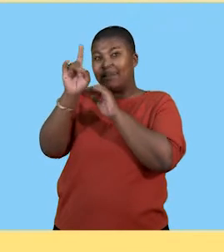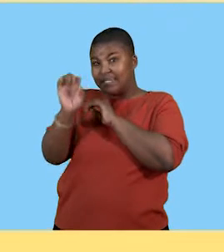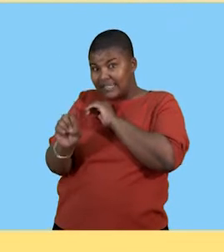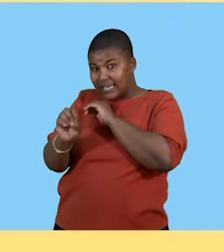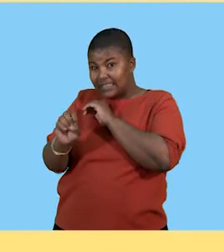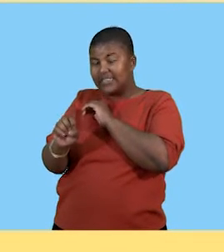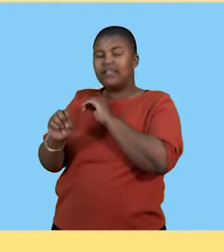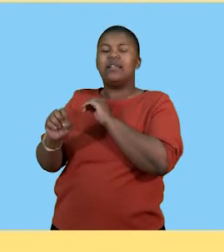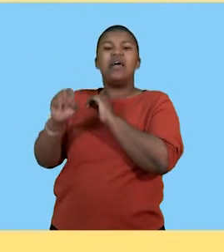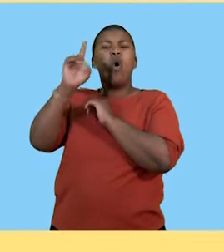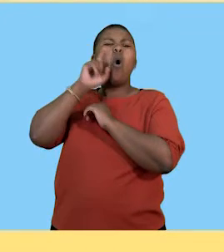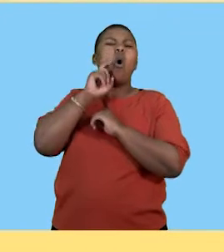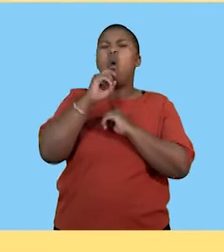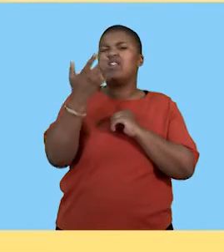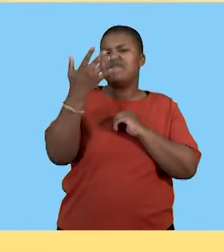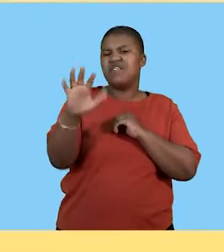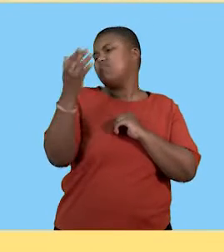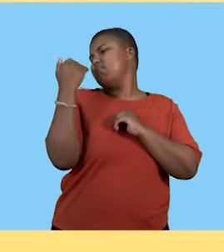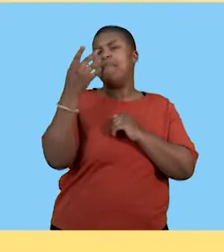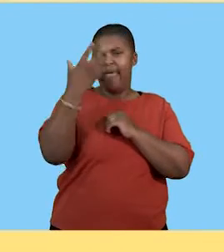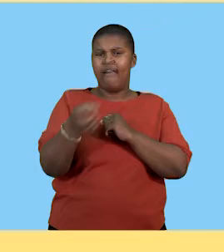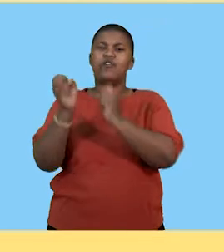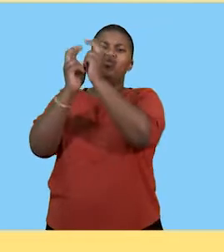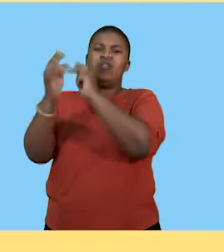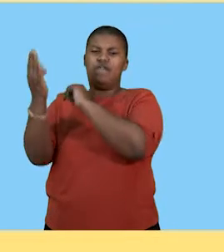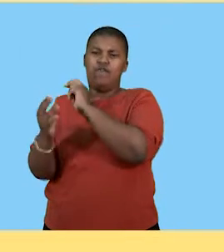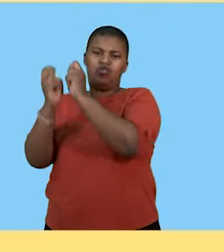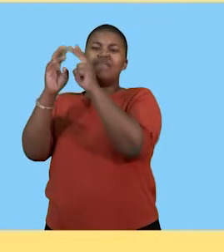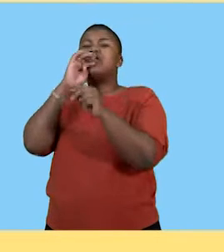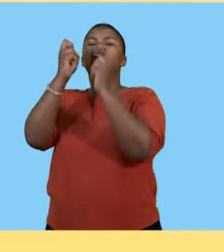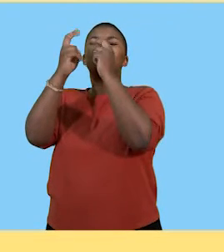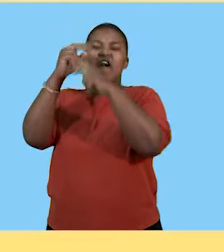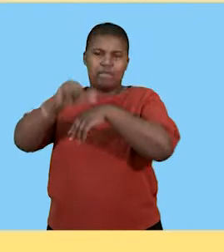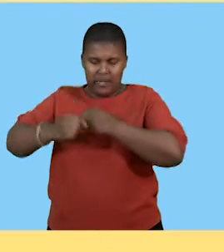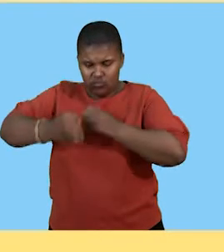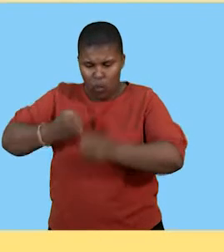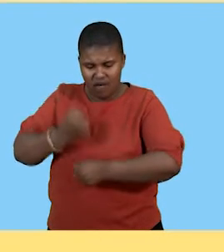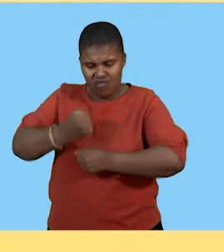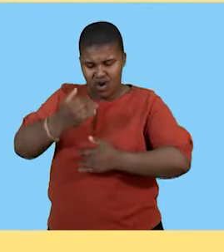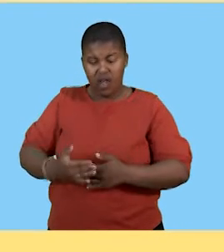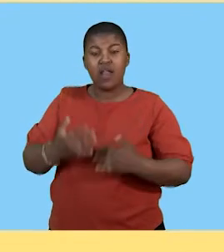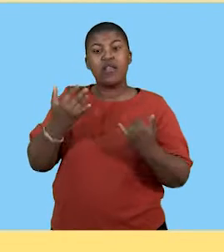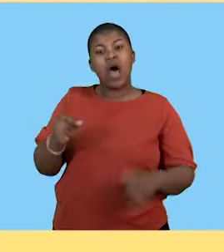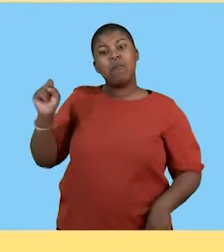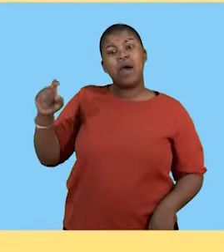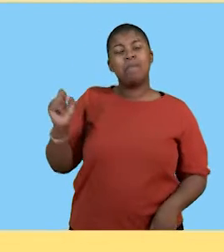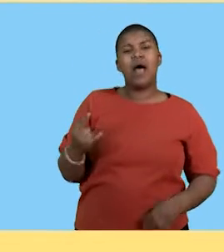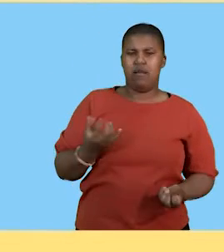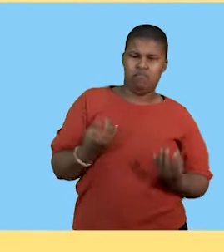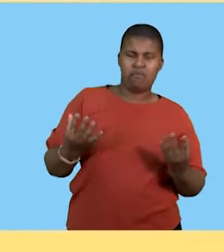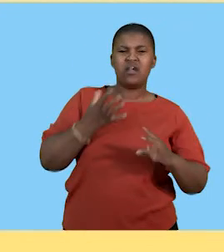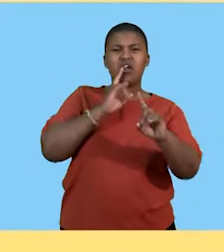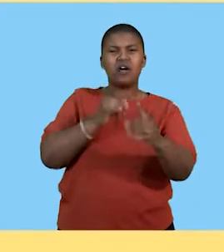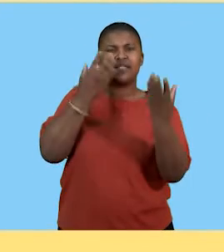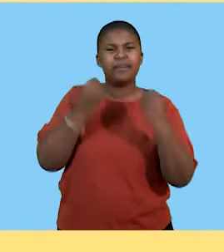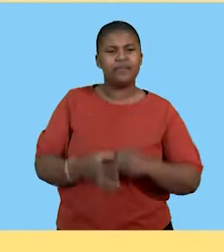10%. And the old, we had it for 12 over 12. We had it for 12 months. Therefore, my depreciation for